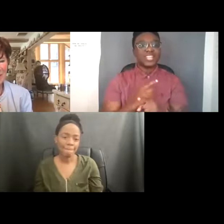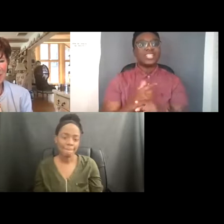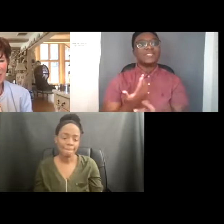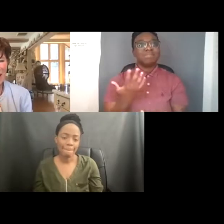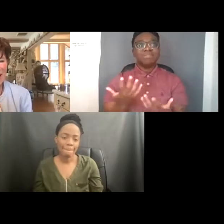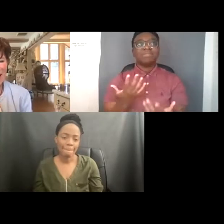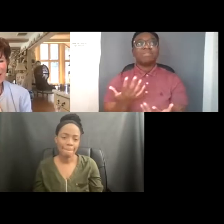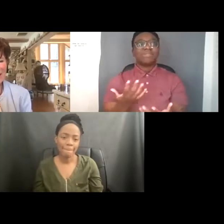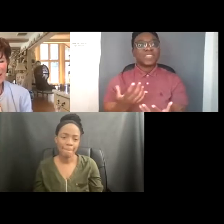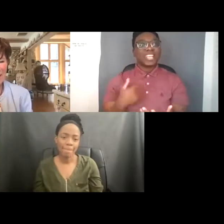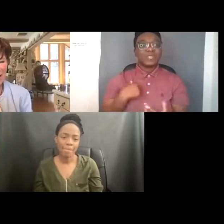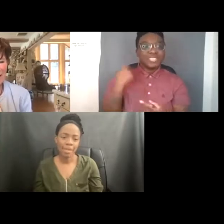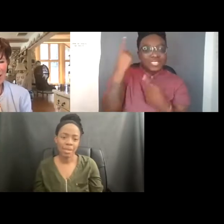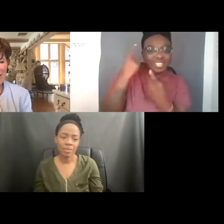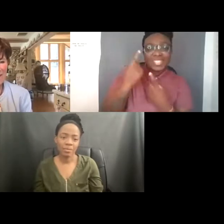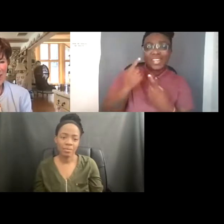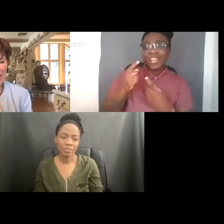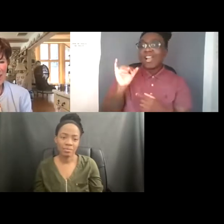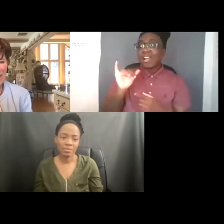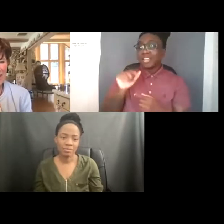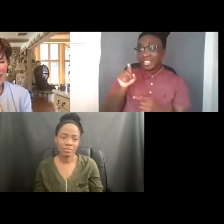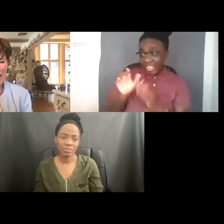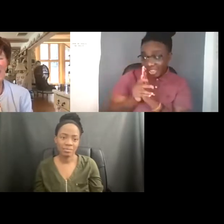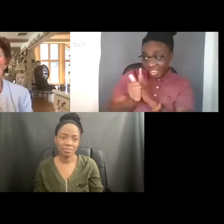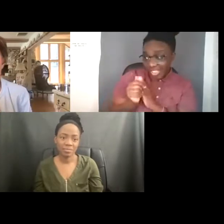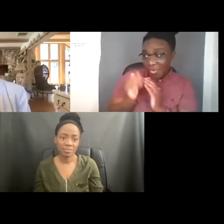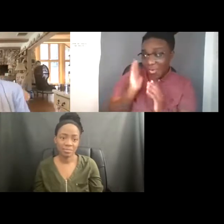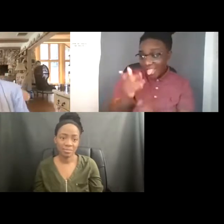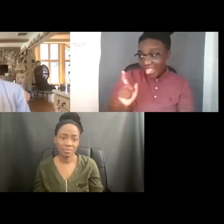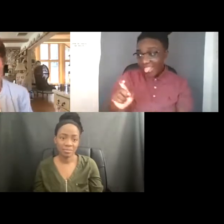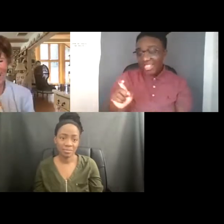I was thinking, oh, is she going to cheat on her husband?